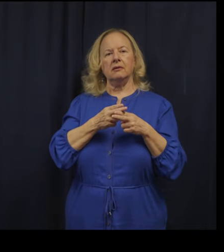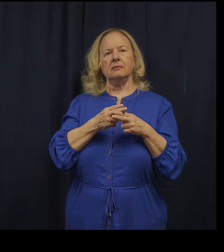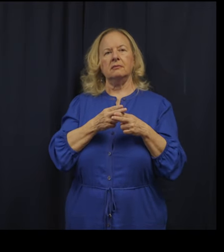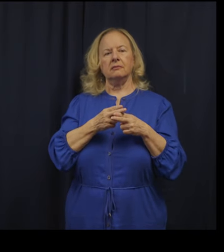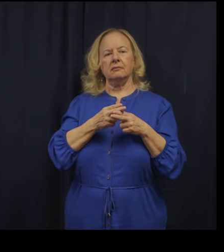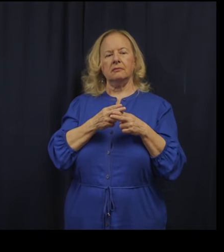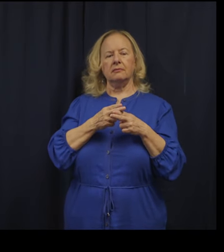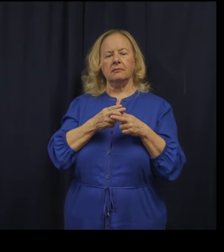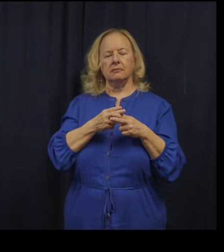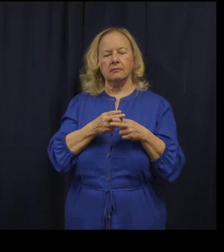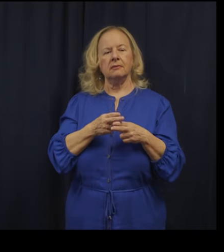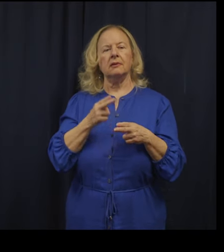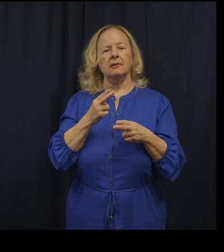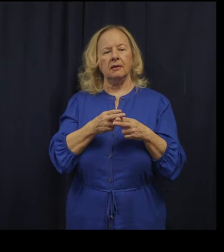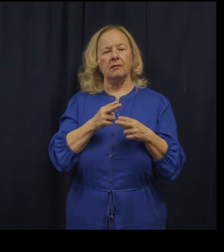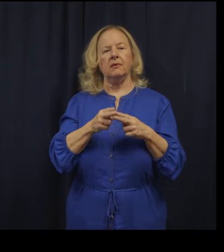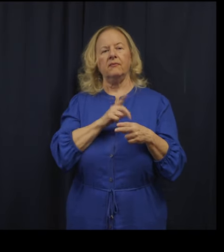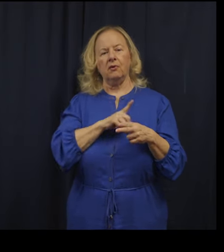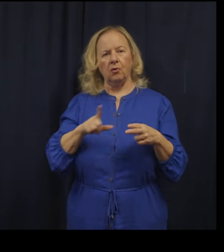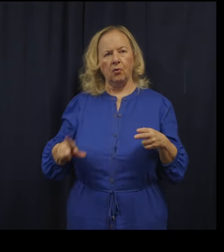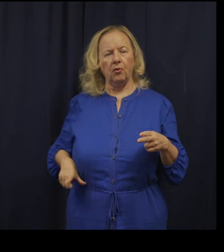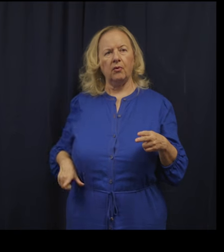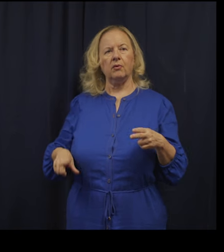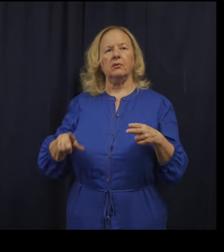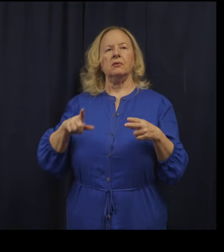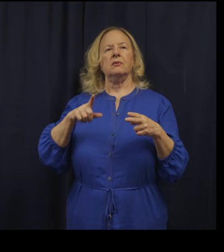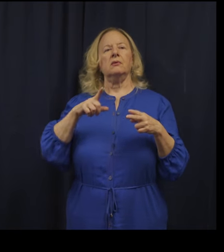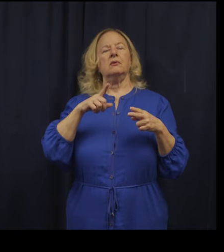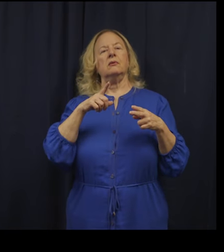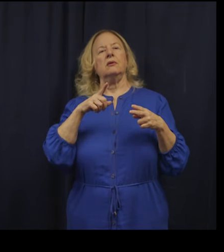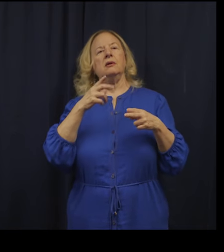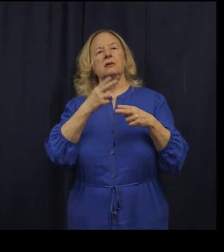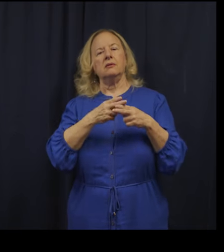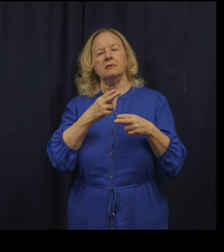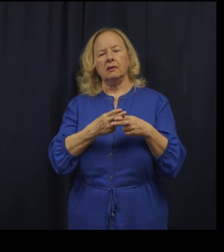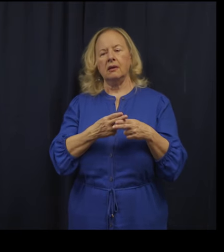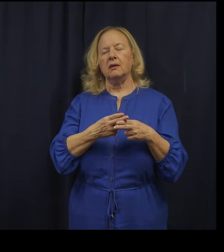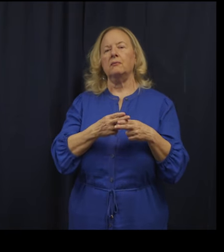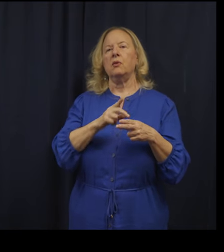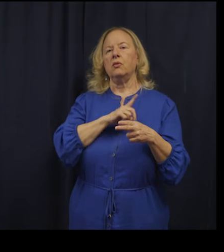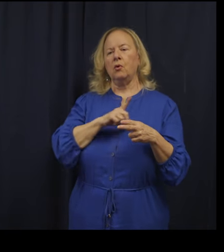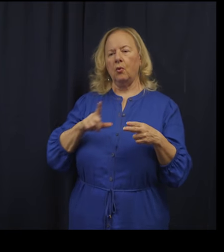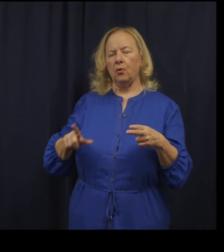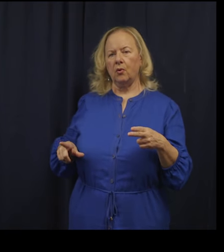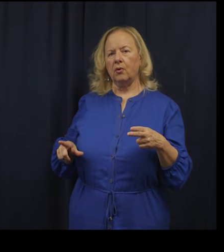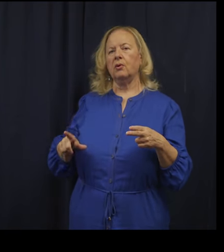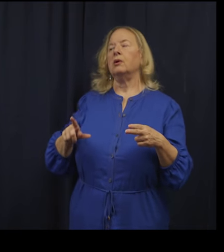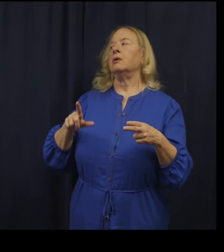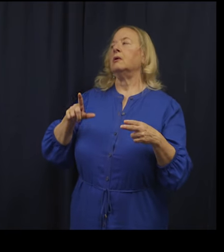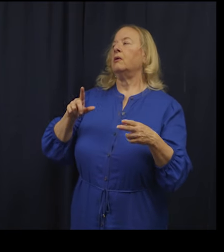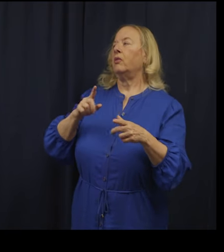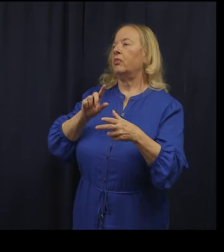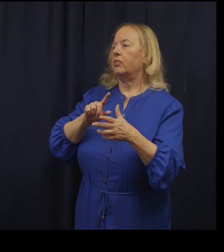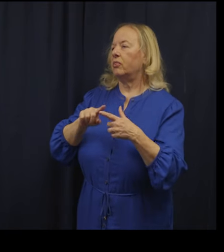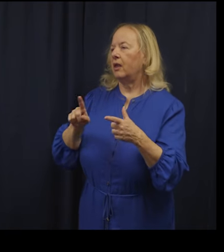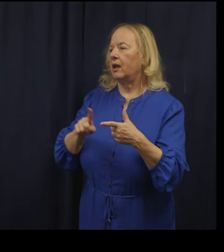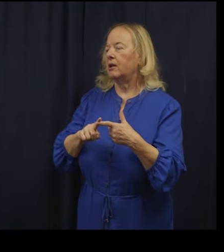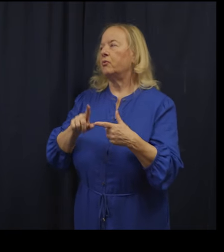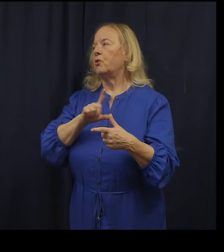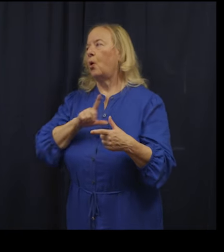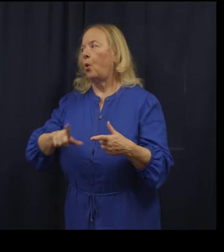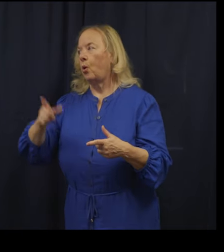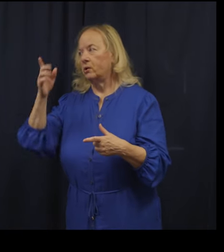Lord. We call upon the name of the Lord. Here's his names. The first one is the Lord. Then it's the